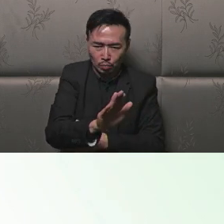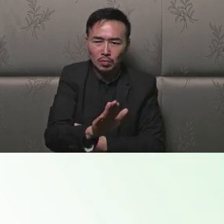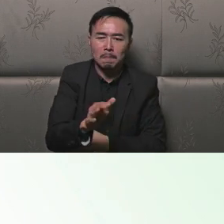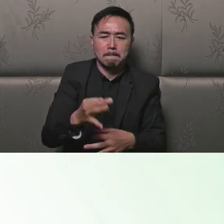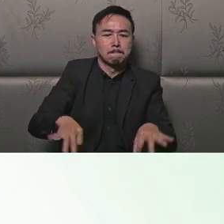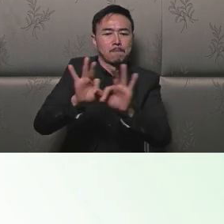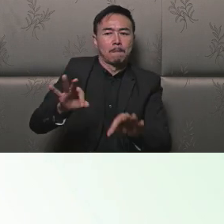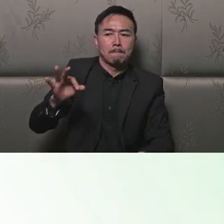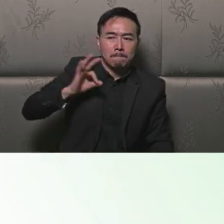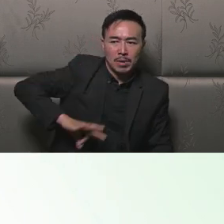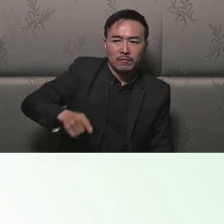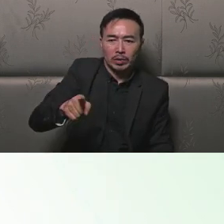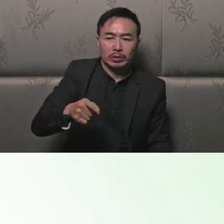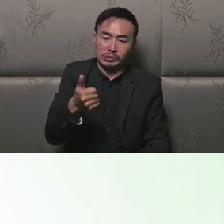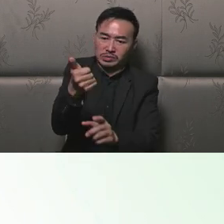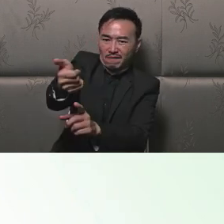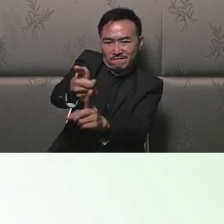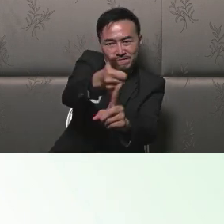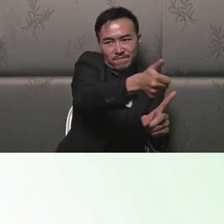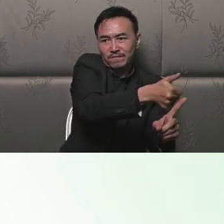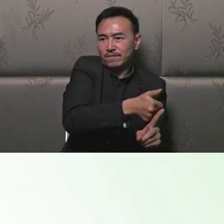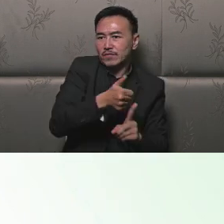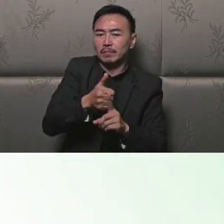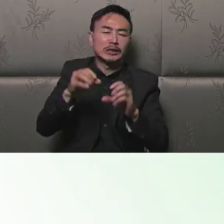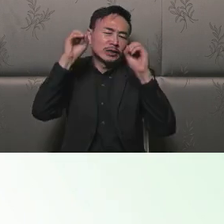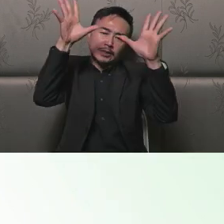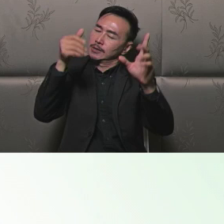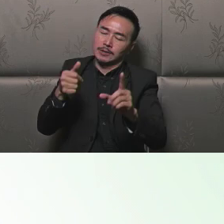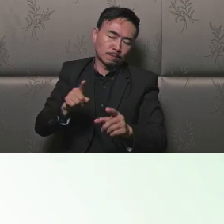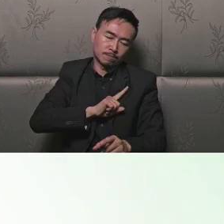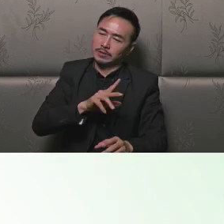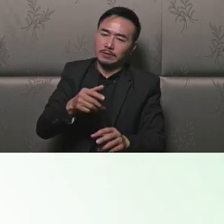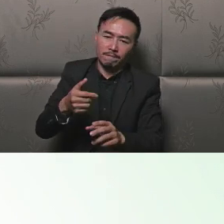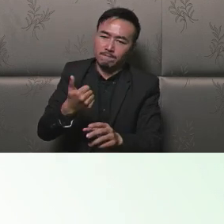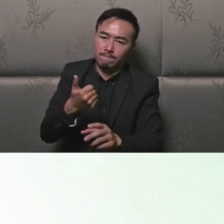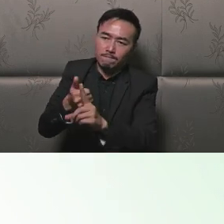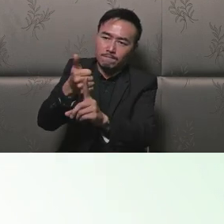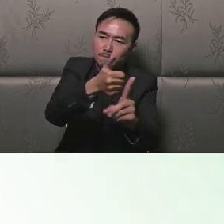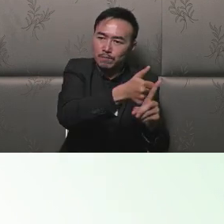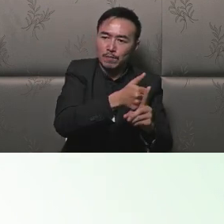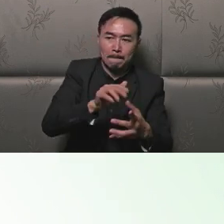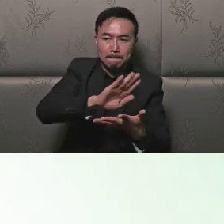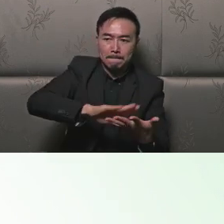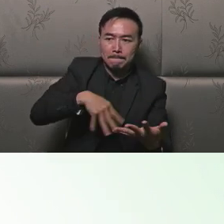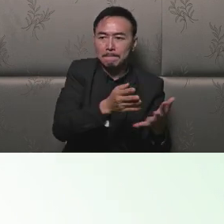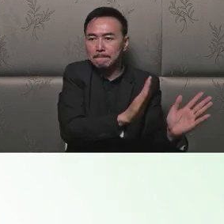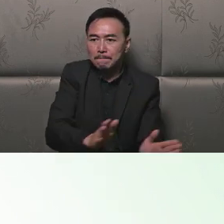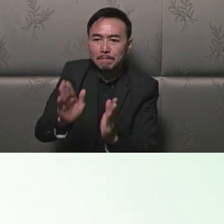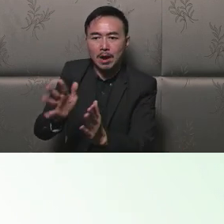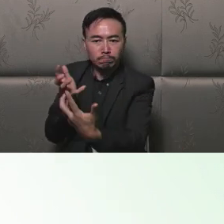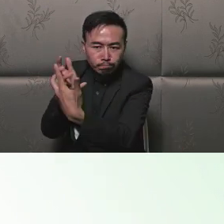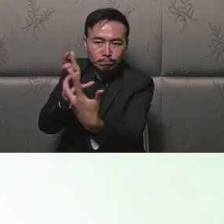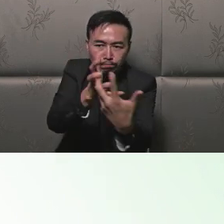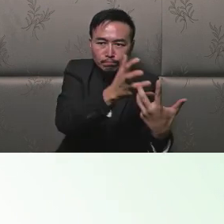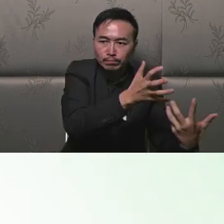Everyone is excited to share their realities and their experiences. So we need to prepare